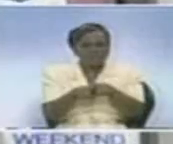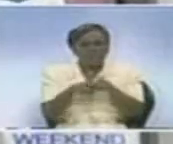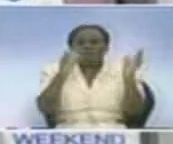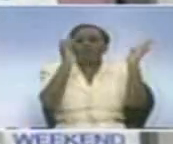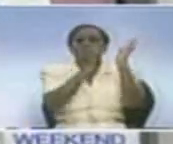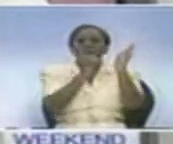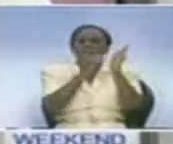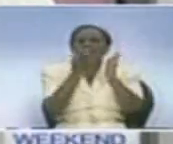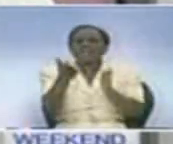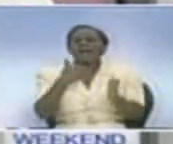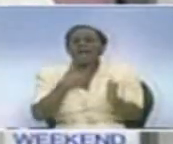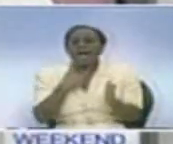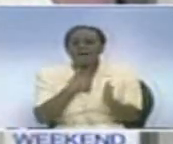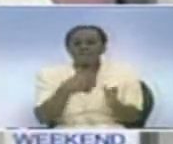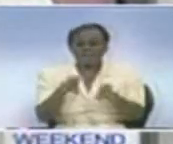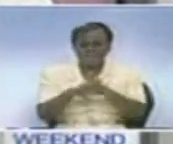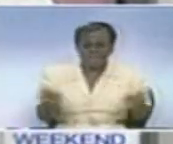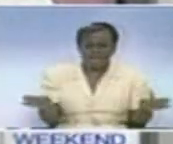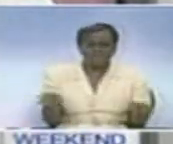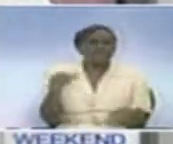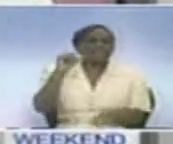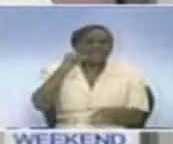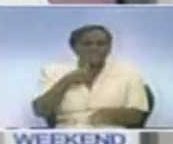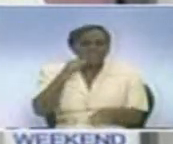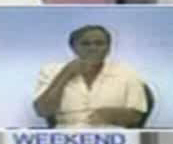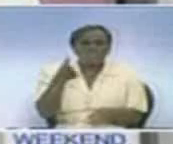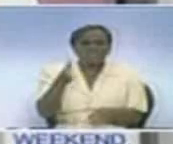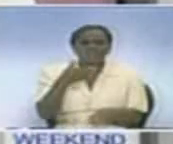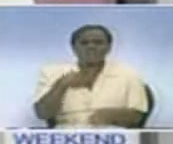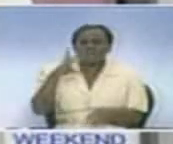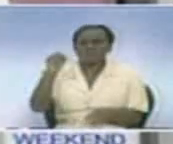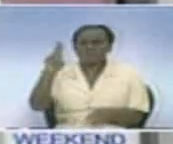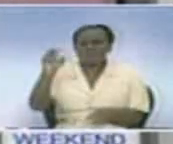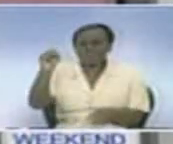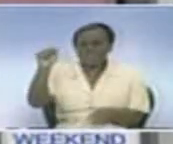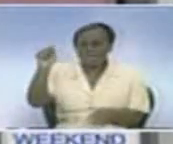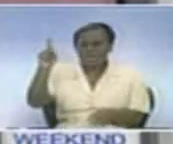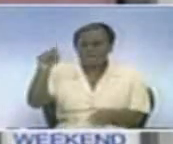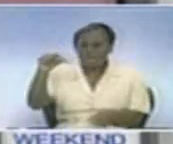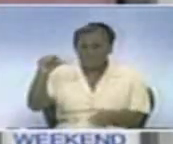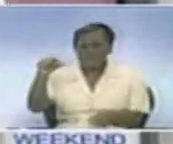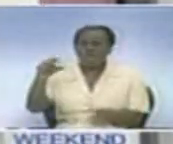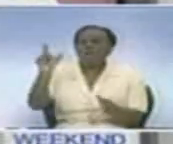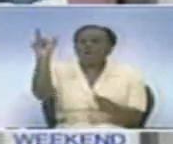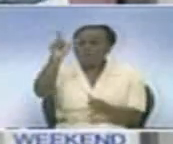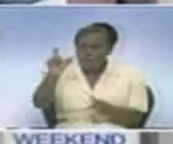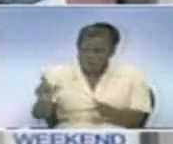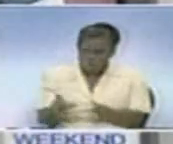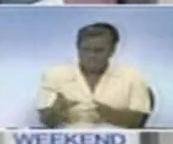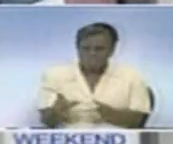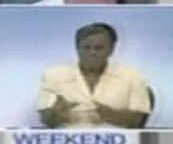Ukambani land, or even as late as the 80s, Musangaren was being settled. You go to coast,